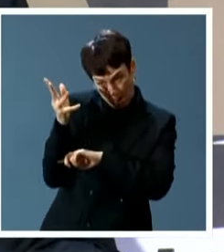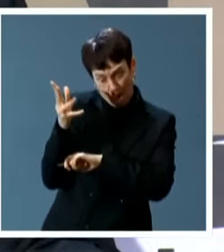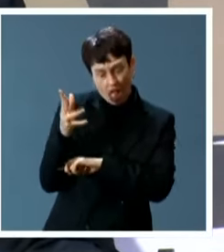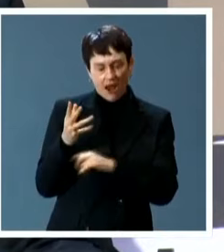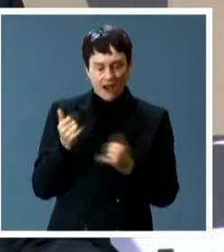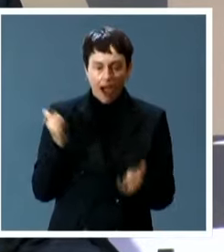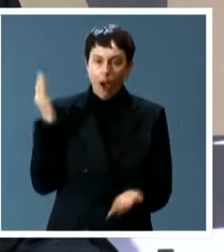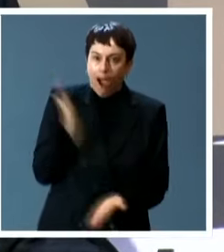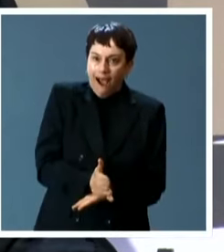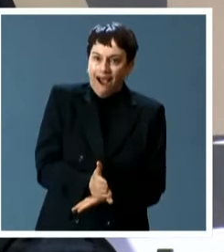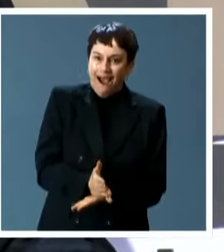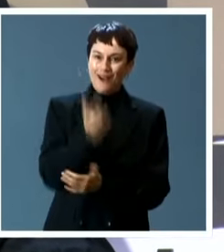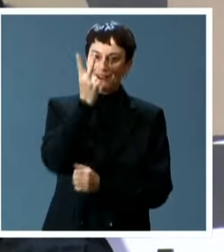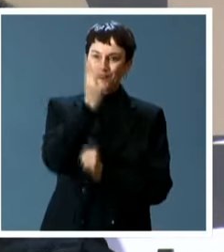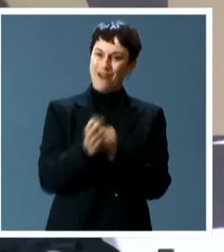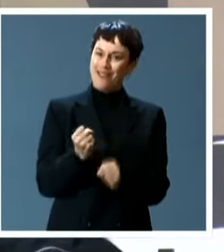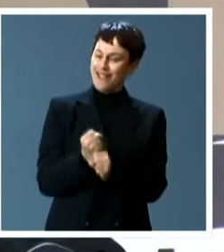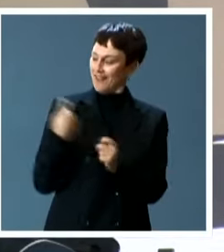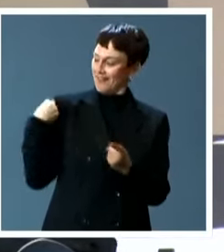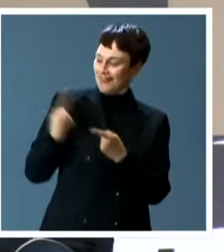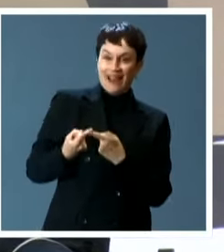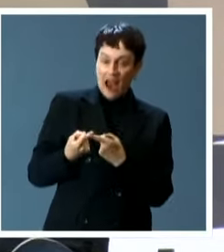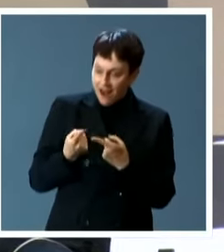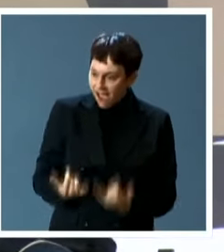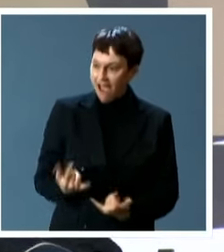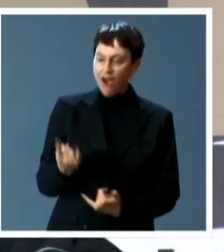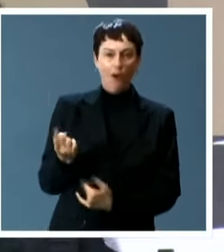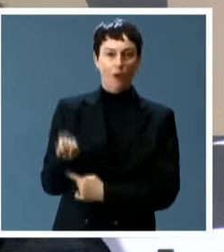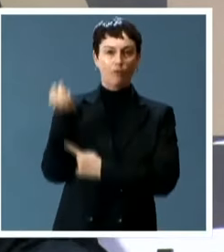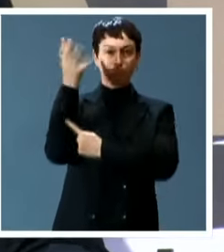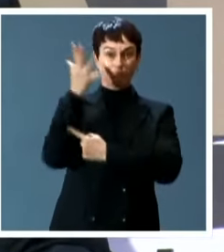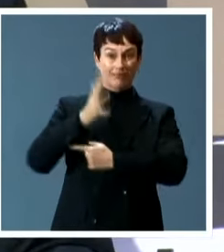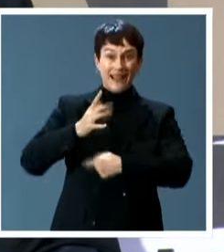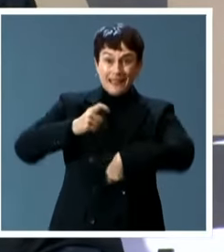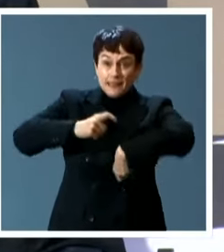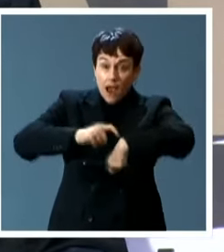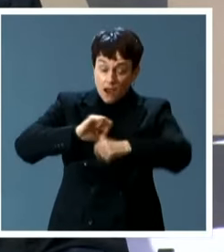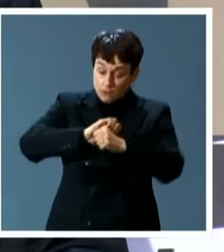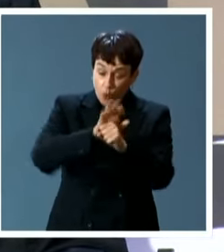doing precisely that. During COVID-19, he has